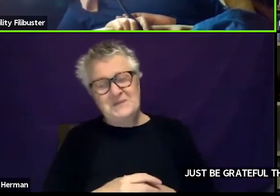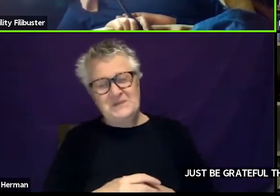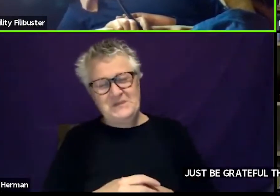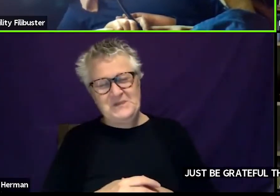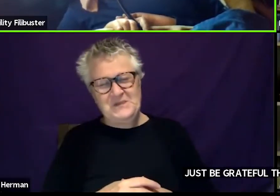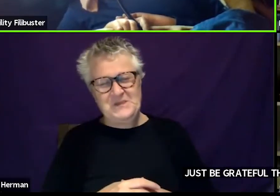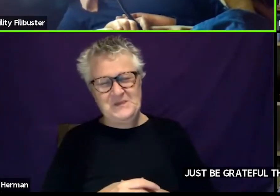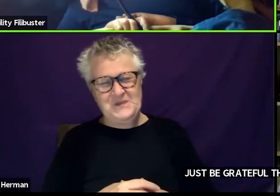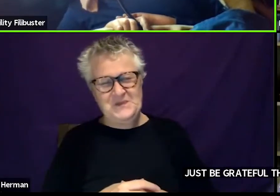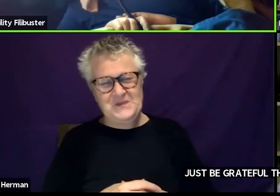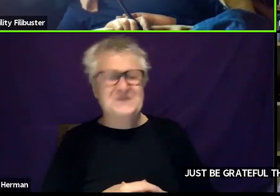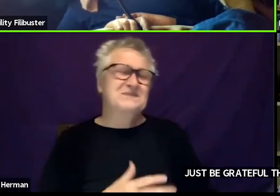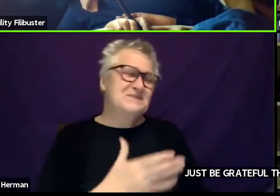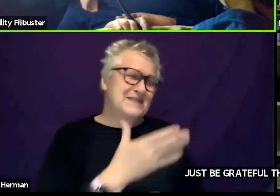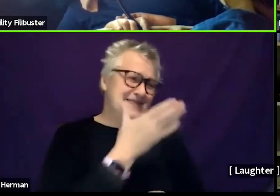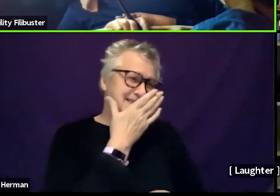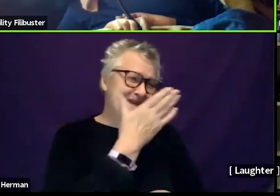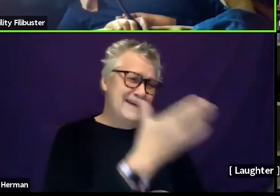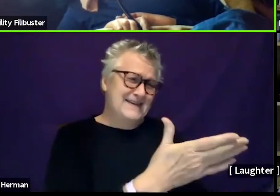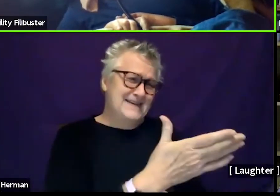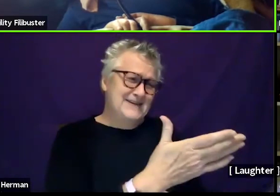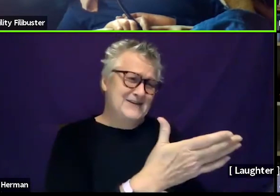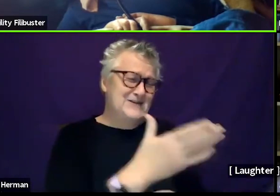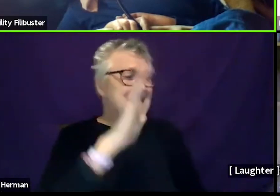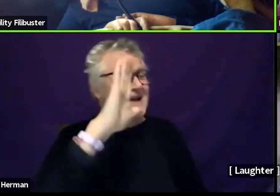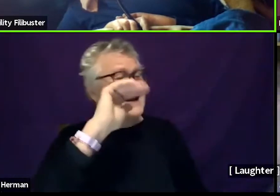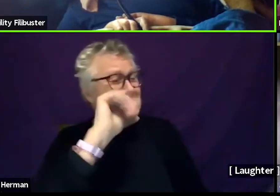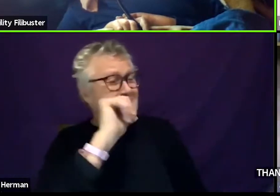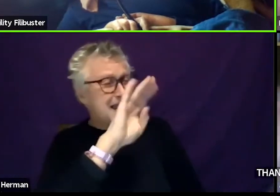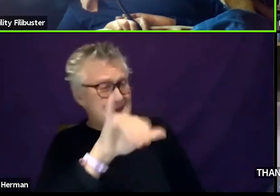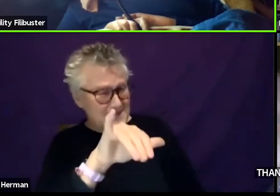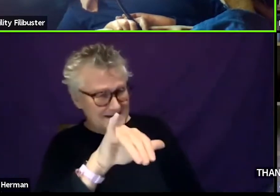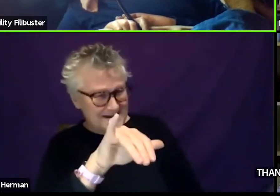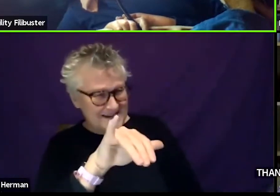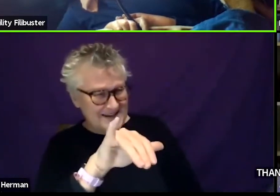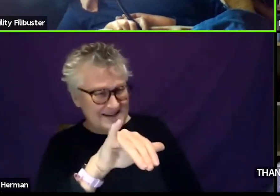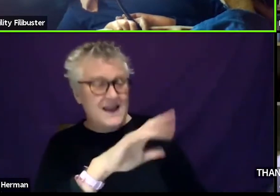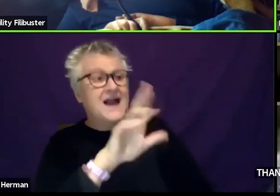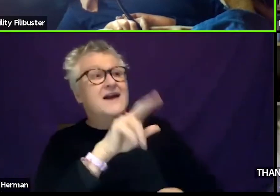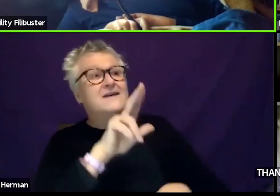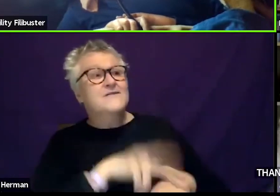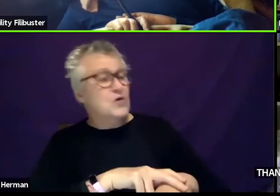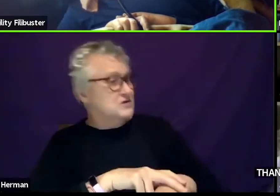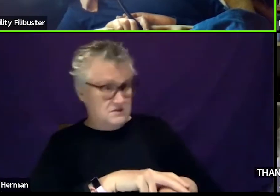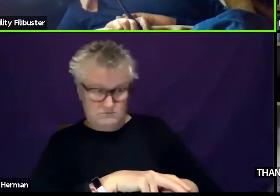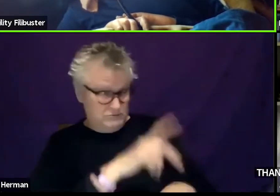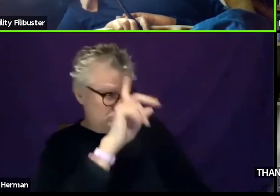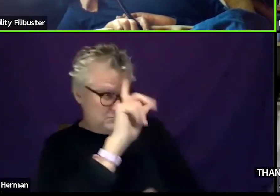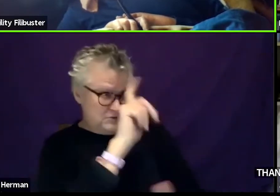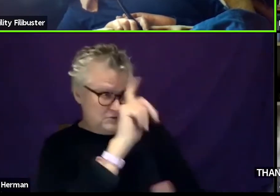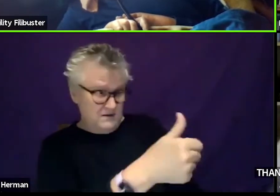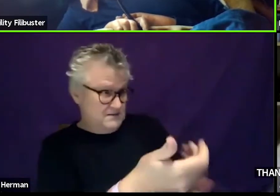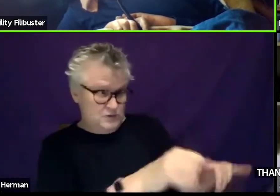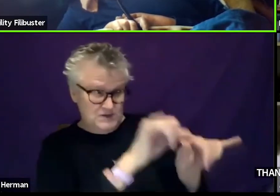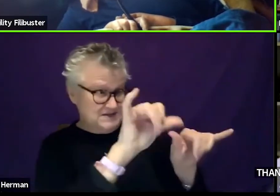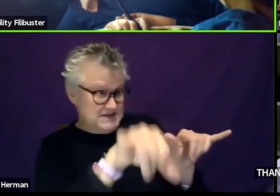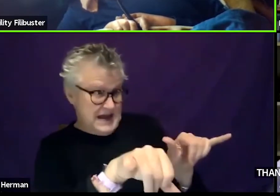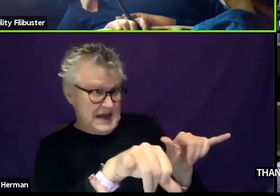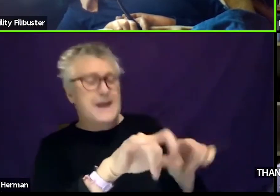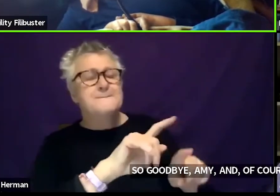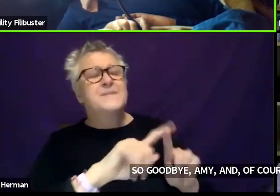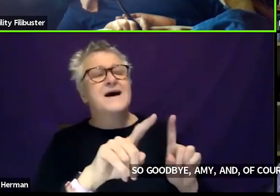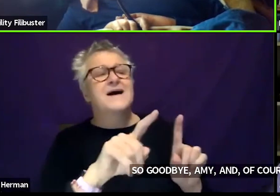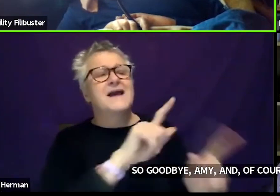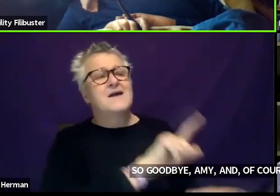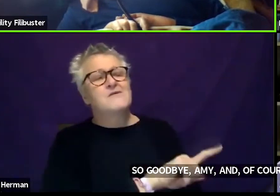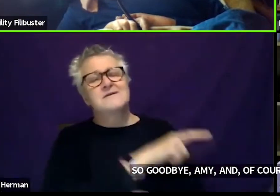Okay. Thanks. So goodbye, Amy. And of course, you're welcome to stay. But I will hand things